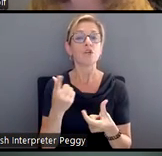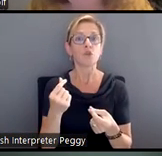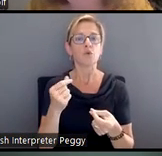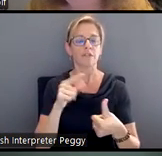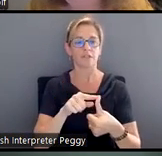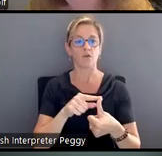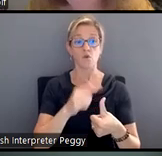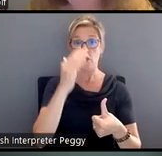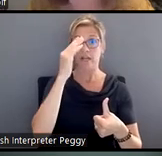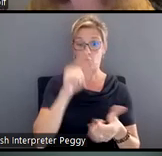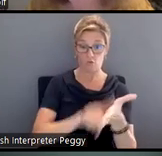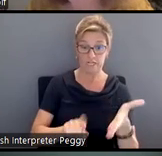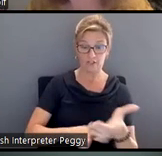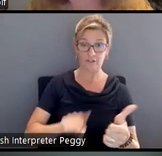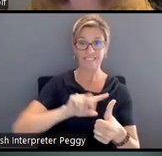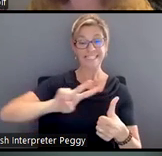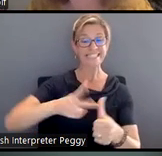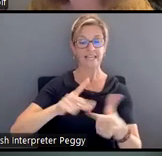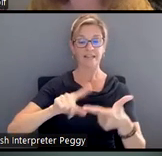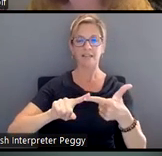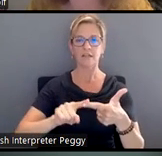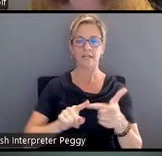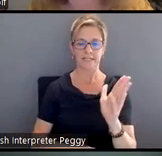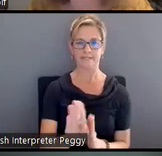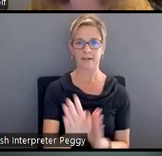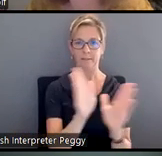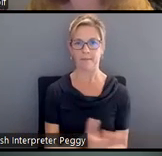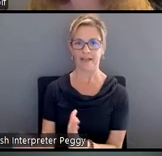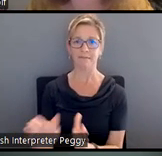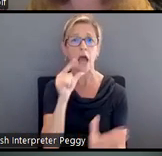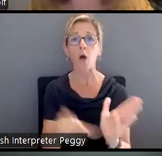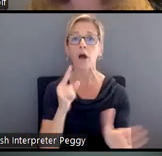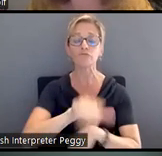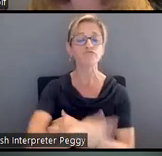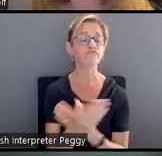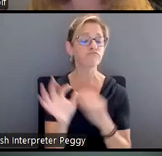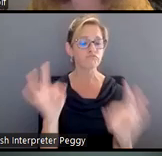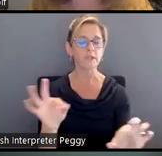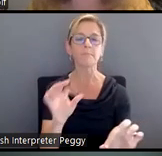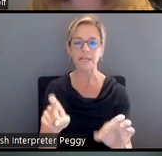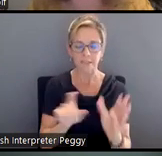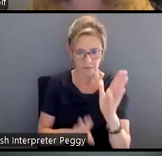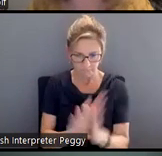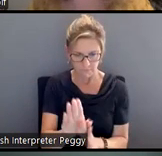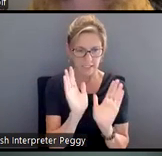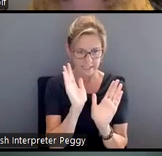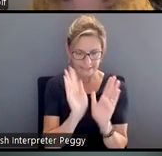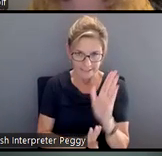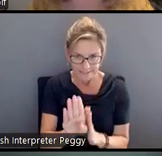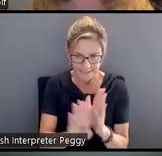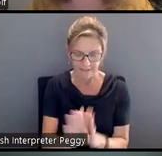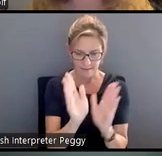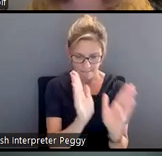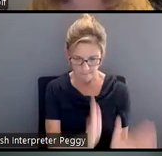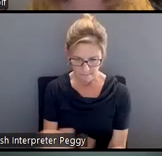a plan, because I said it's a process, it's not a one-off. So we want to have a very specific plan